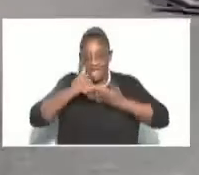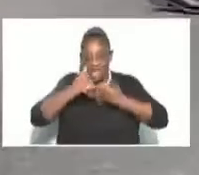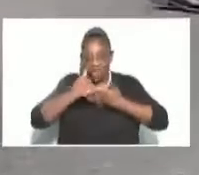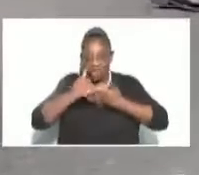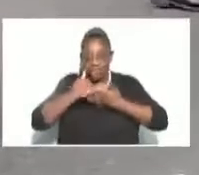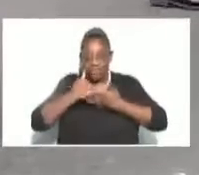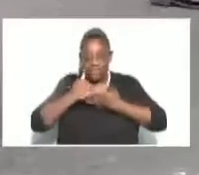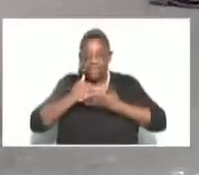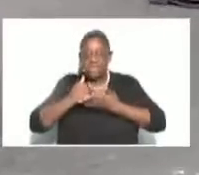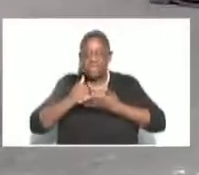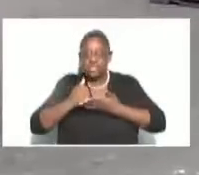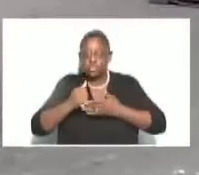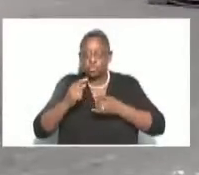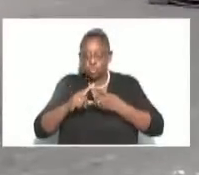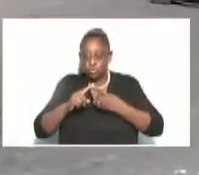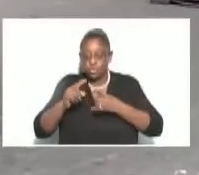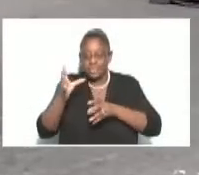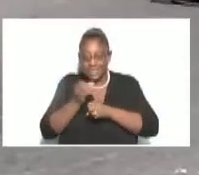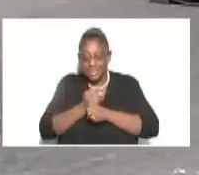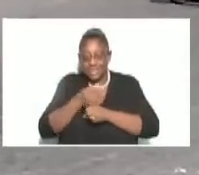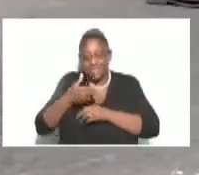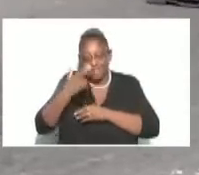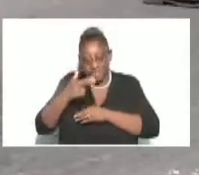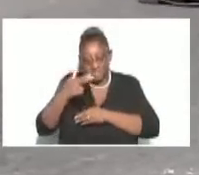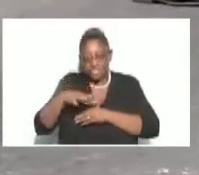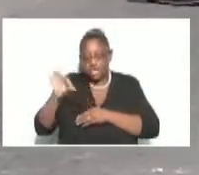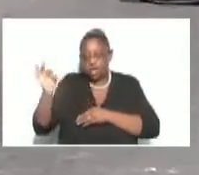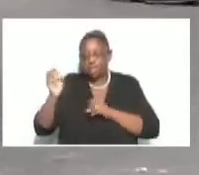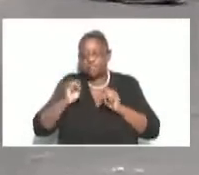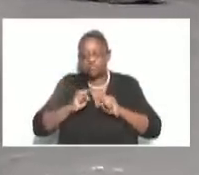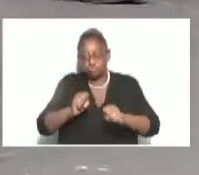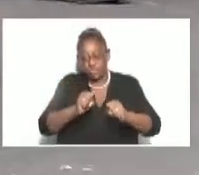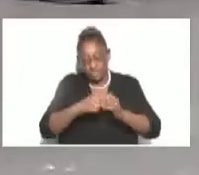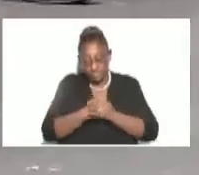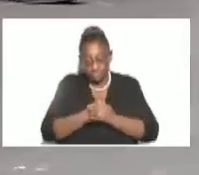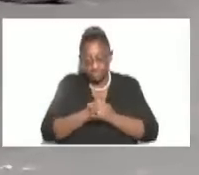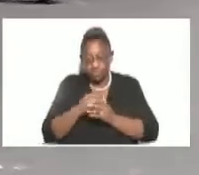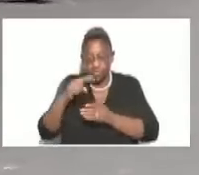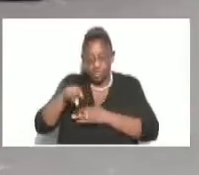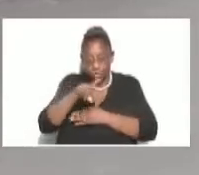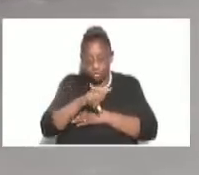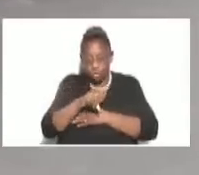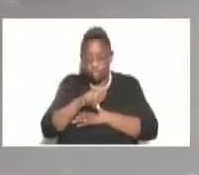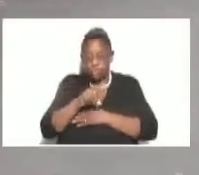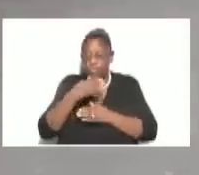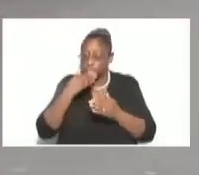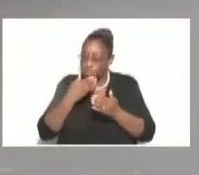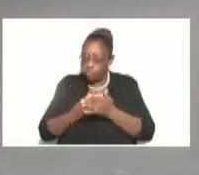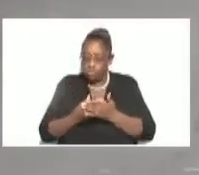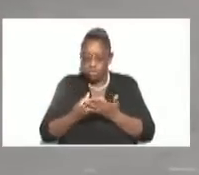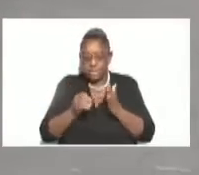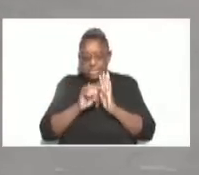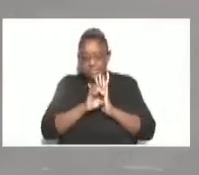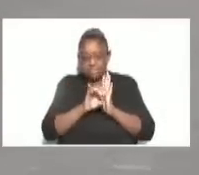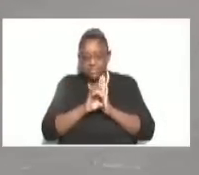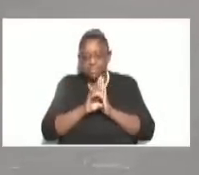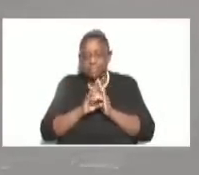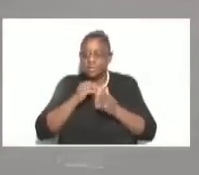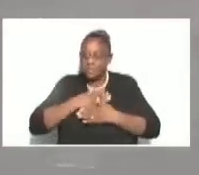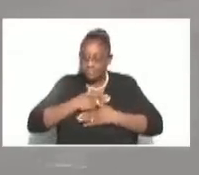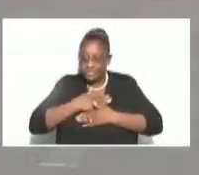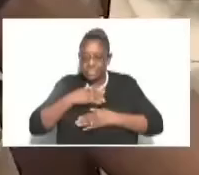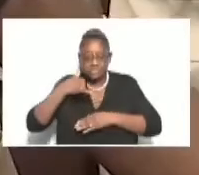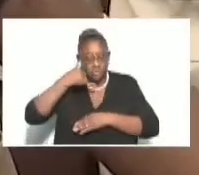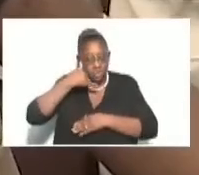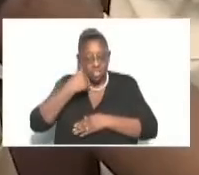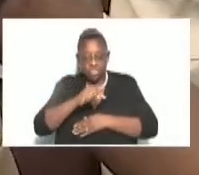with ridding guns off our streets. It's time for you as good citizens of your community to reach out to